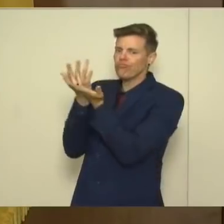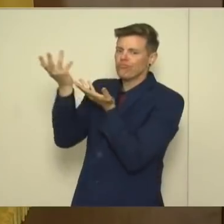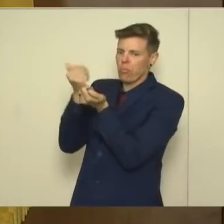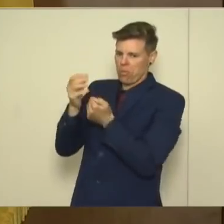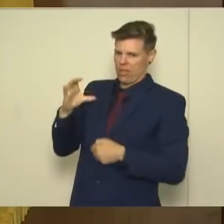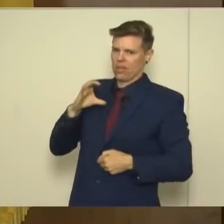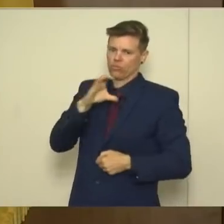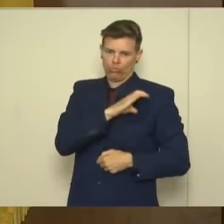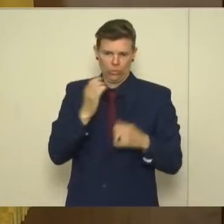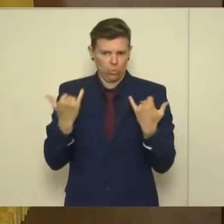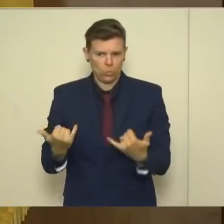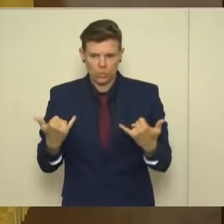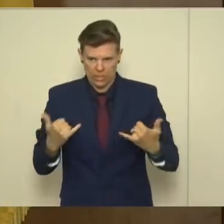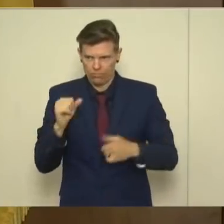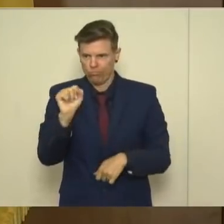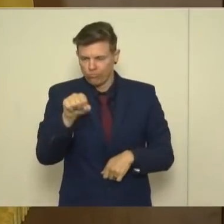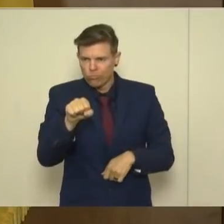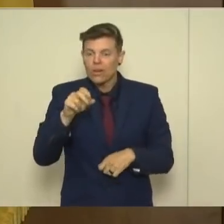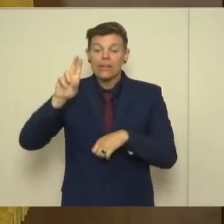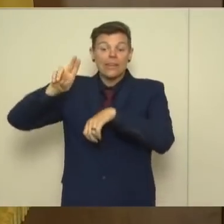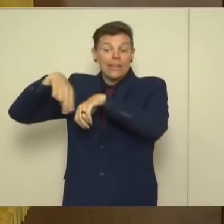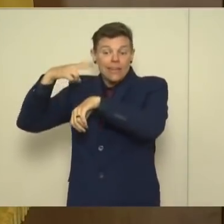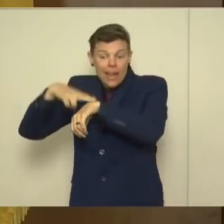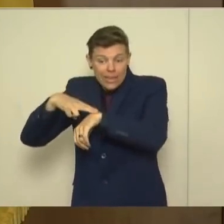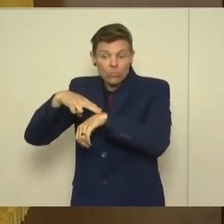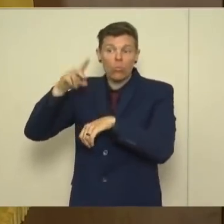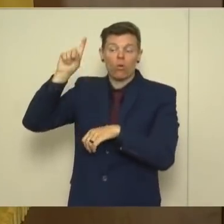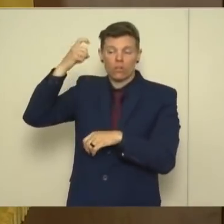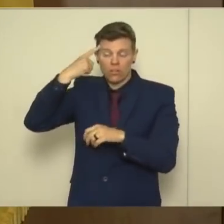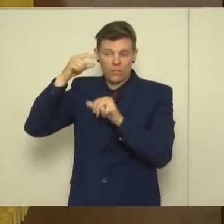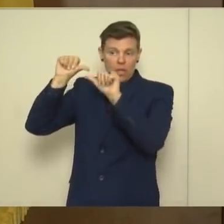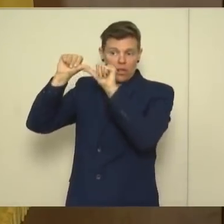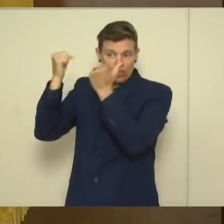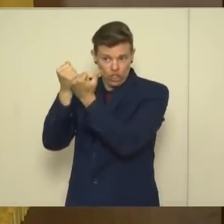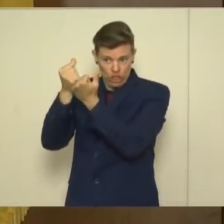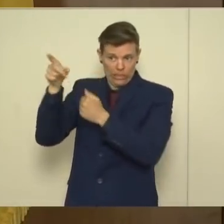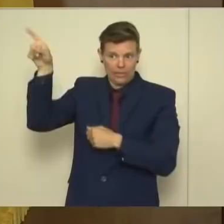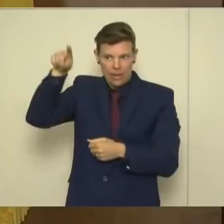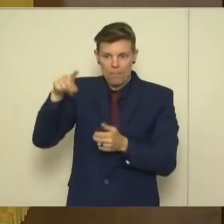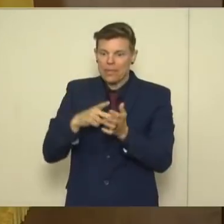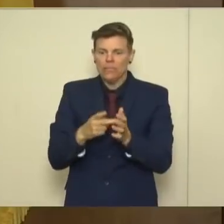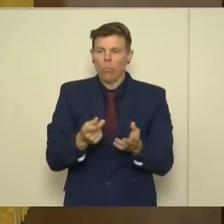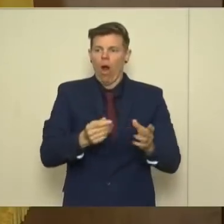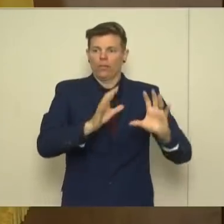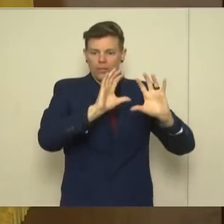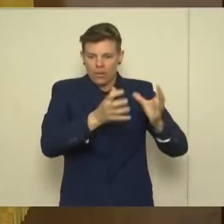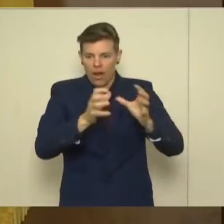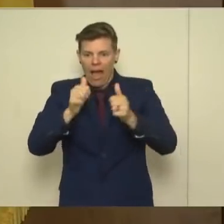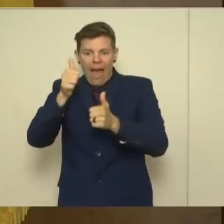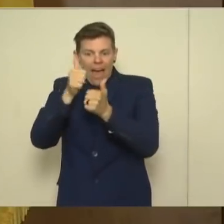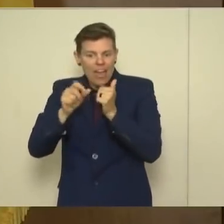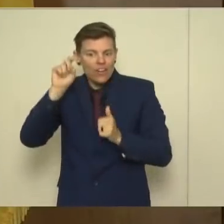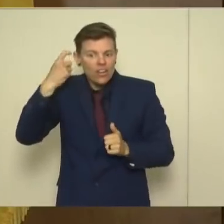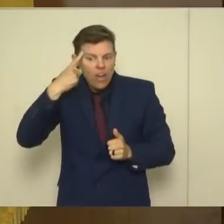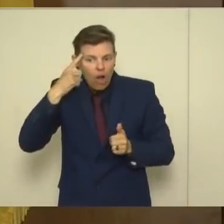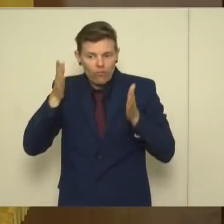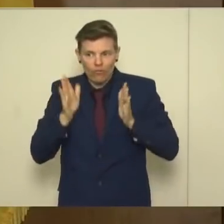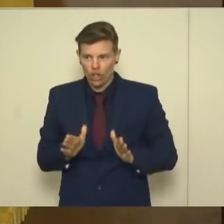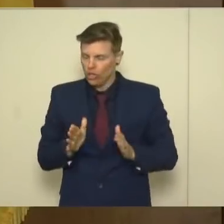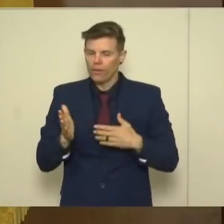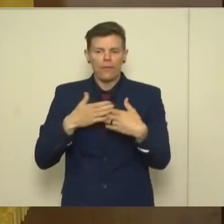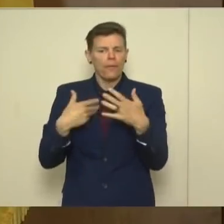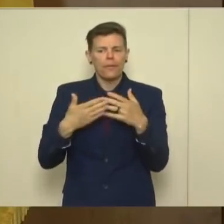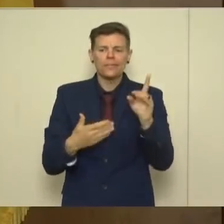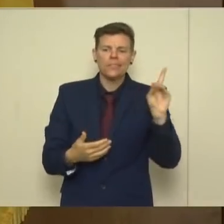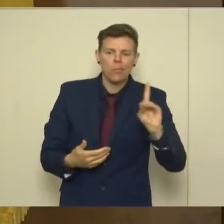The National Governors Association, the membership is every governor, so it's nonpartisan. And when we make